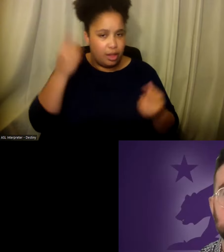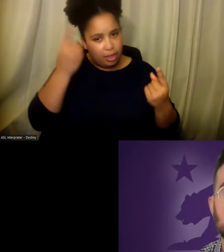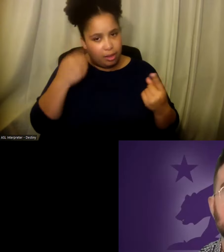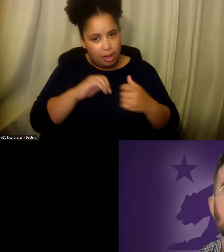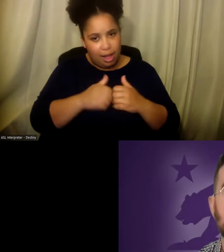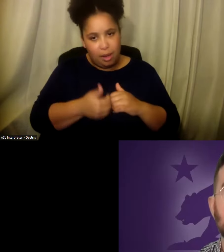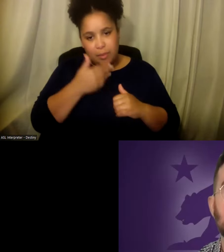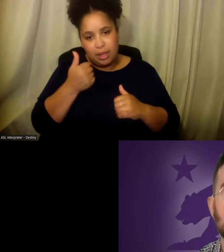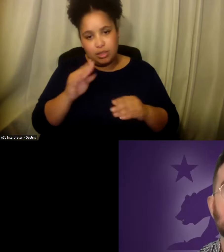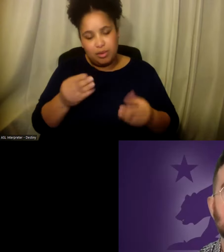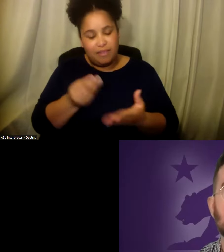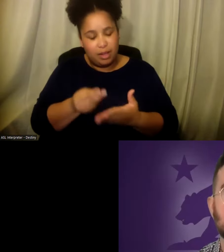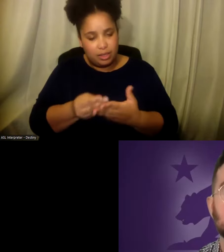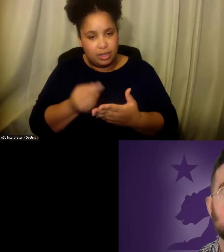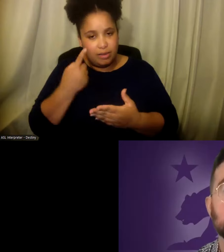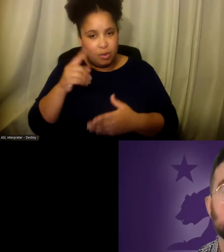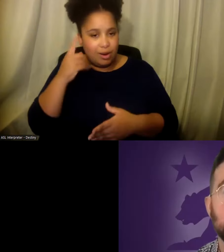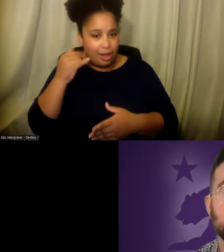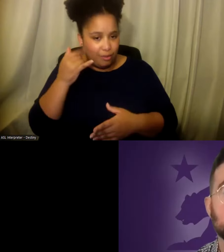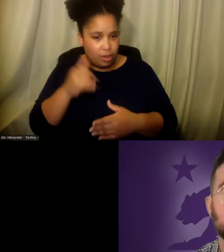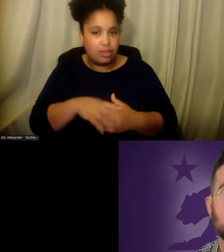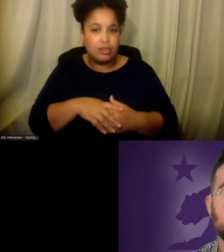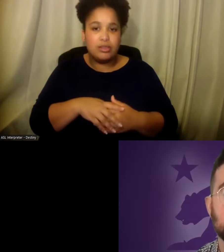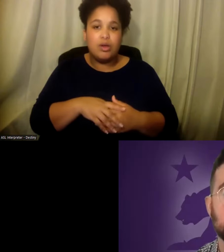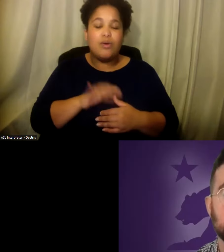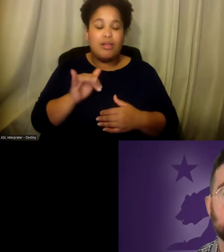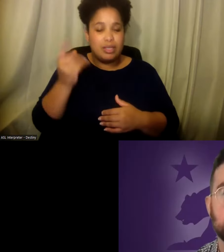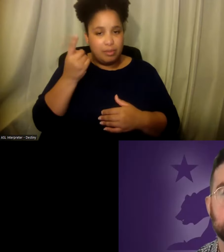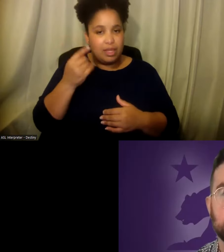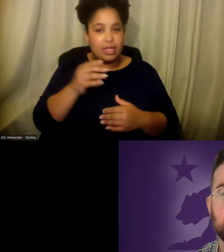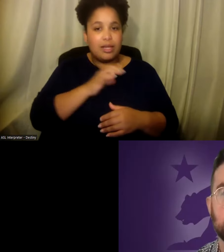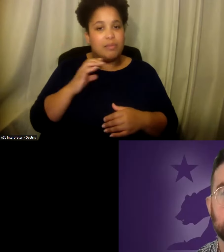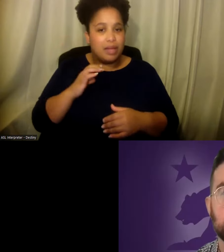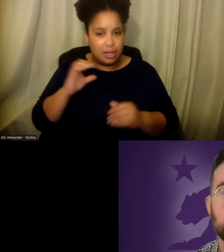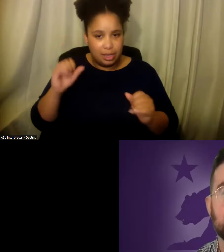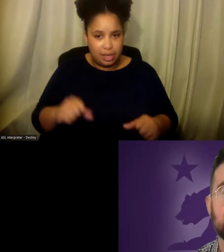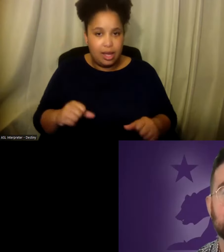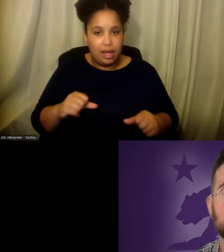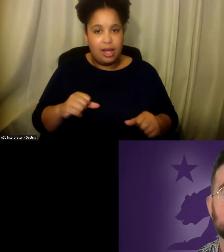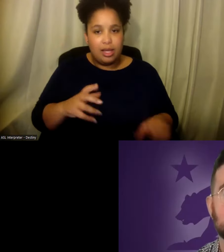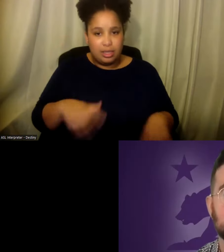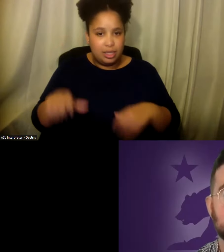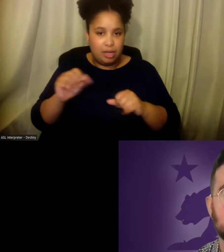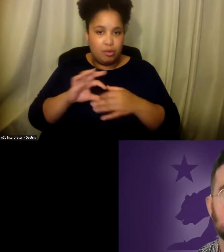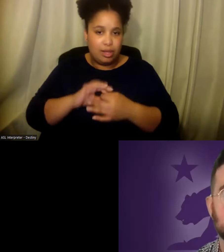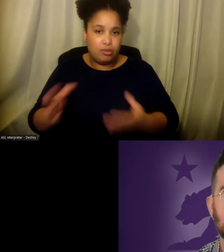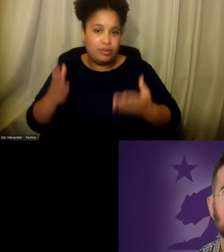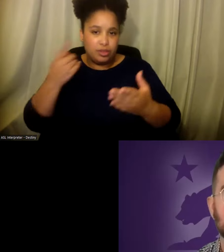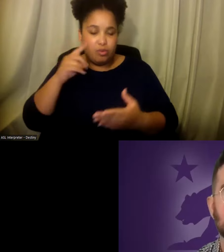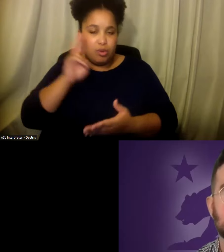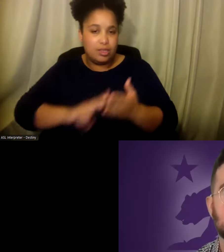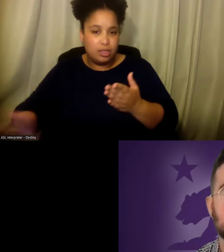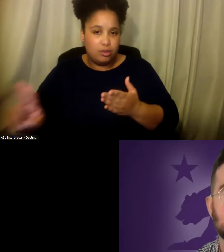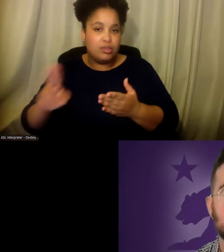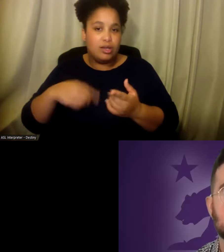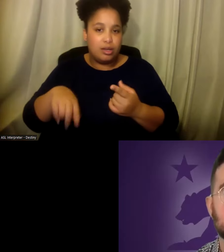how best to fund those for California. So that's something I think the committee can kind of take up in the recommendations to the secretary